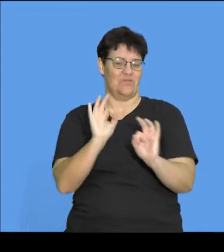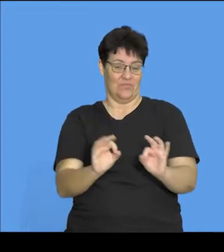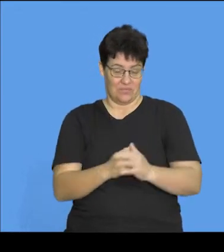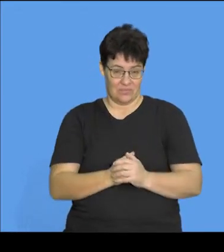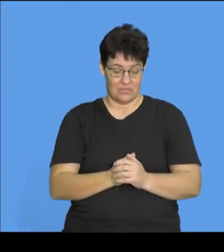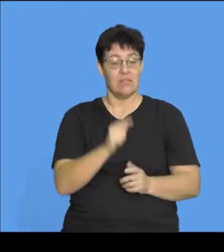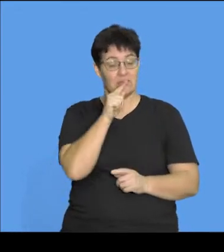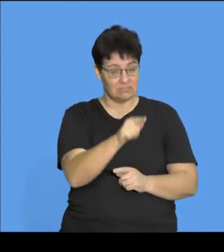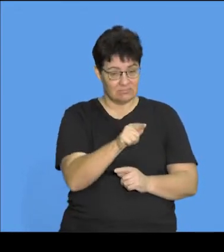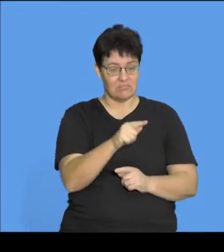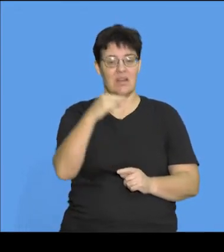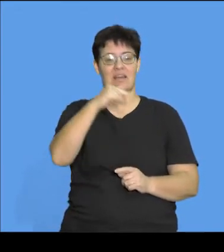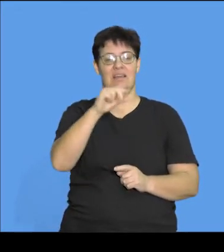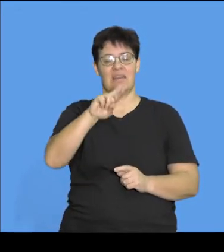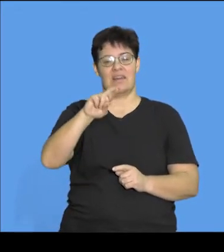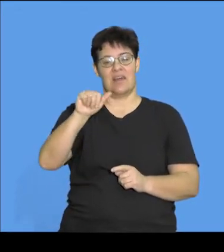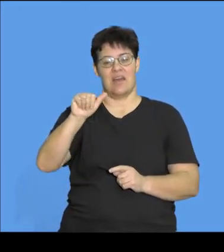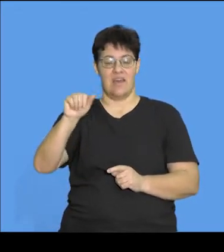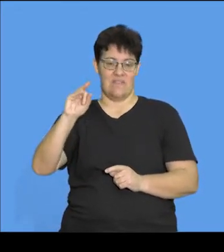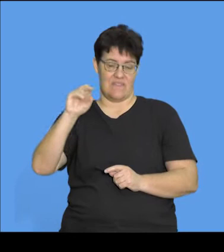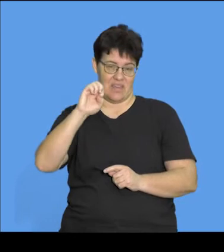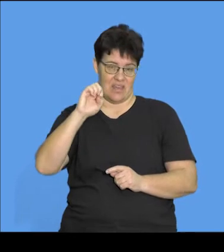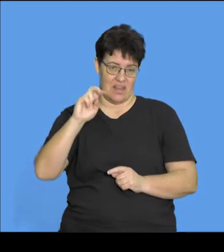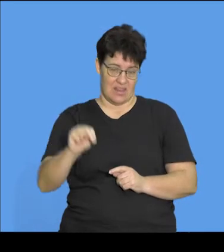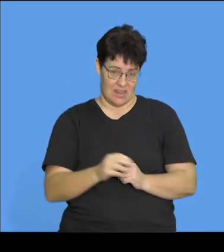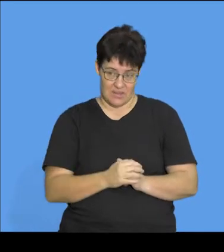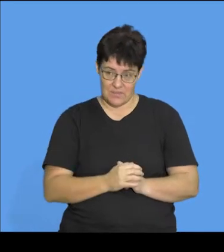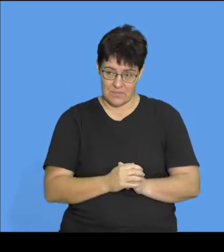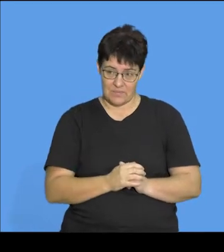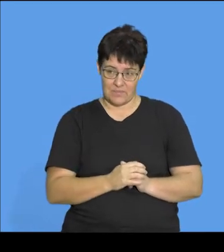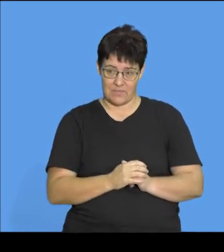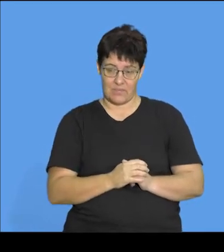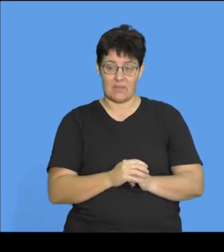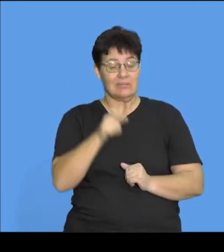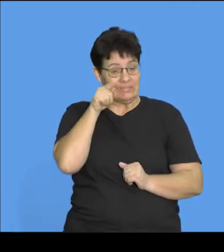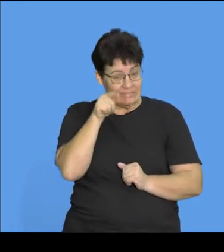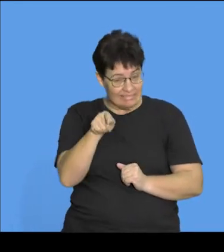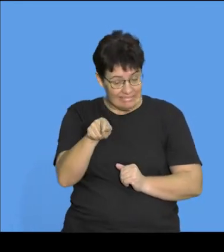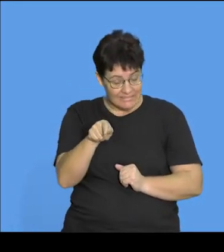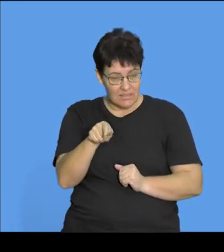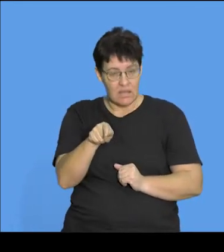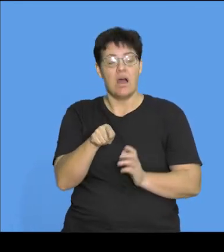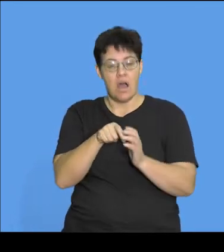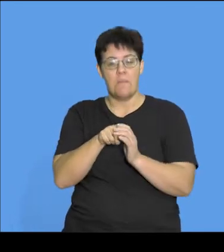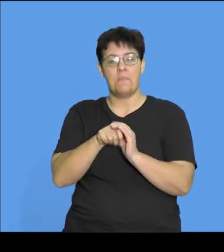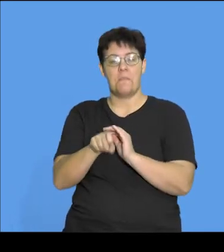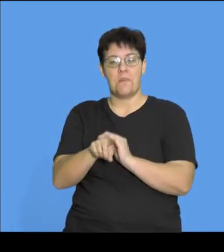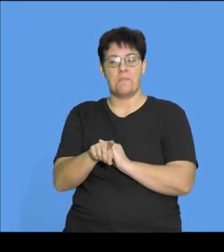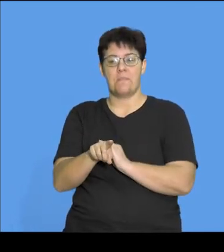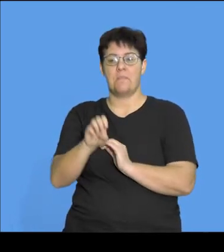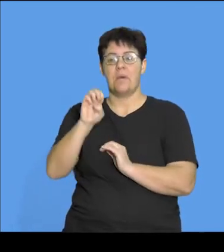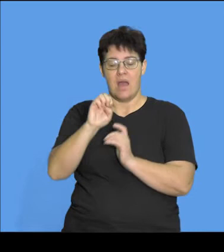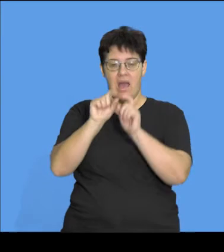follicle is known as the Graafian follicle, as I've indicated. The Graafian follicle secretes estrogen as it develops. So